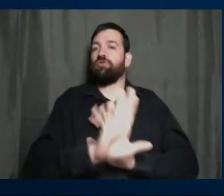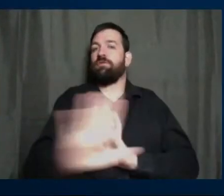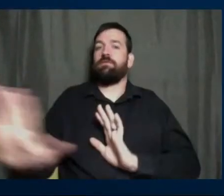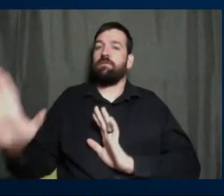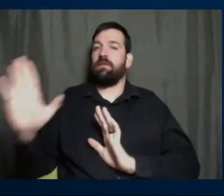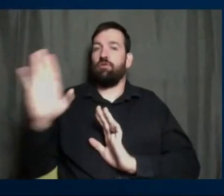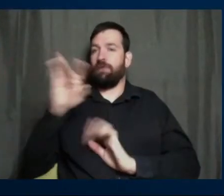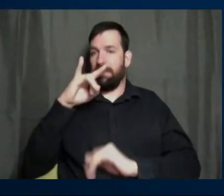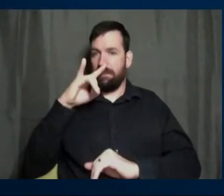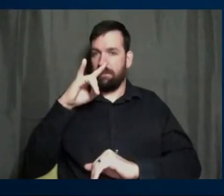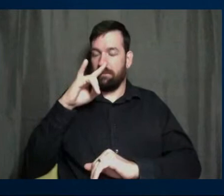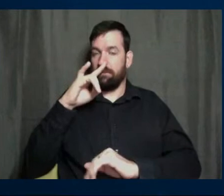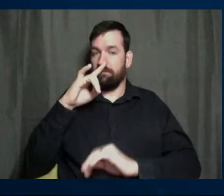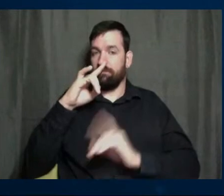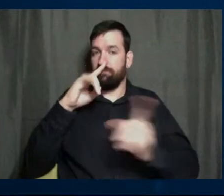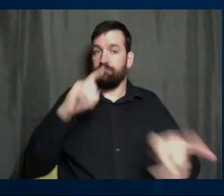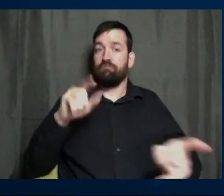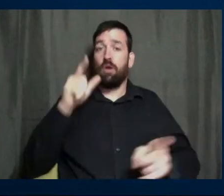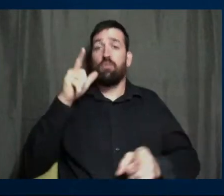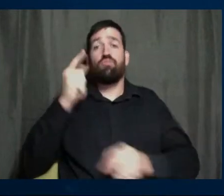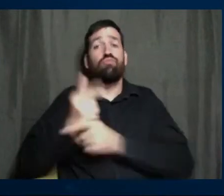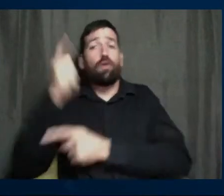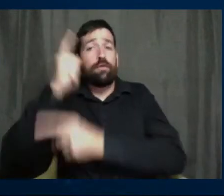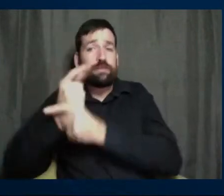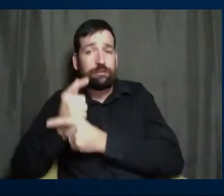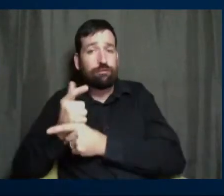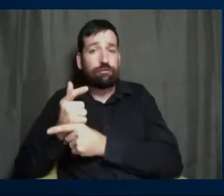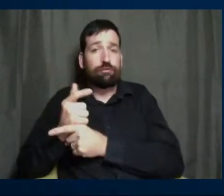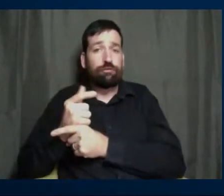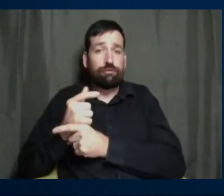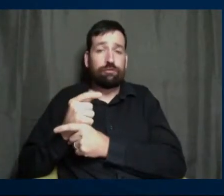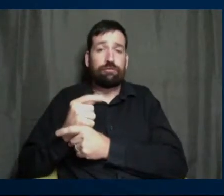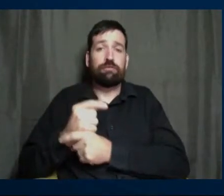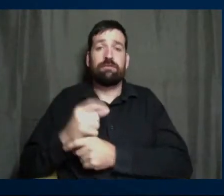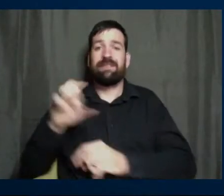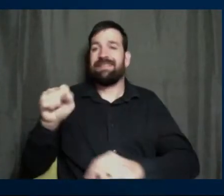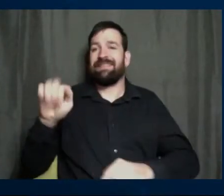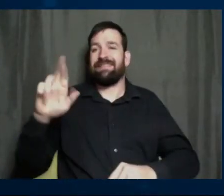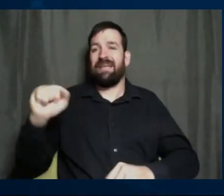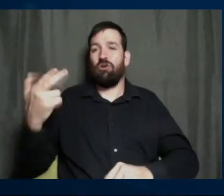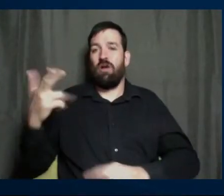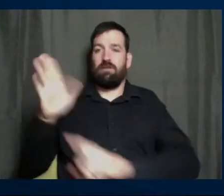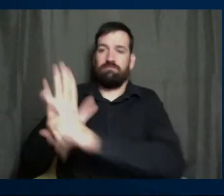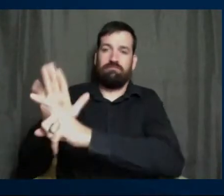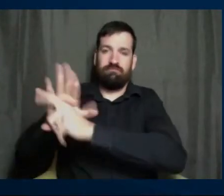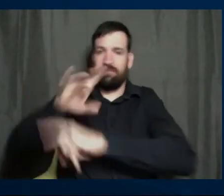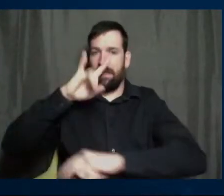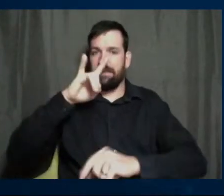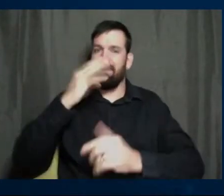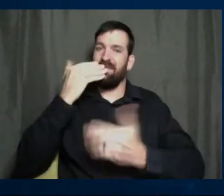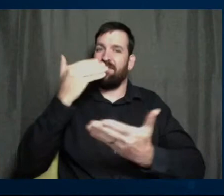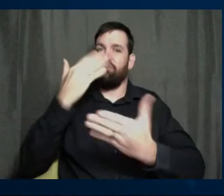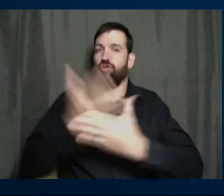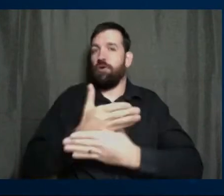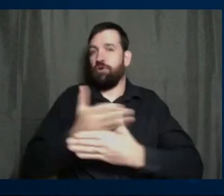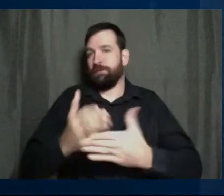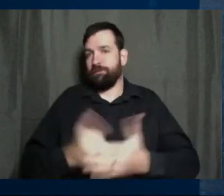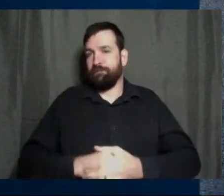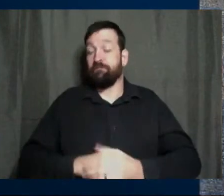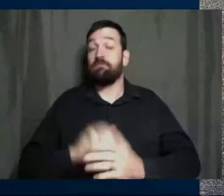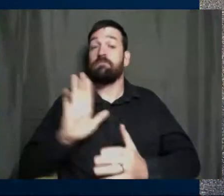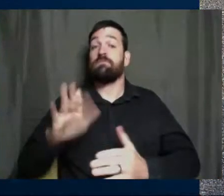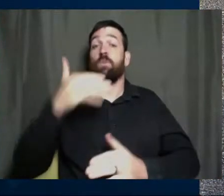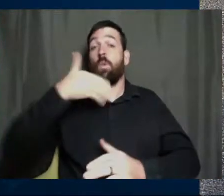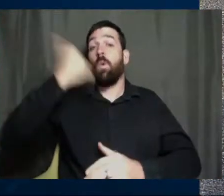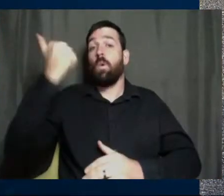is this brother and sister duo. These are Sarah's kids. Thanks for sharing this with us. These are her two oldest kids. They got